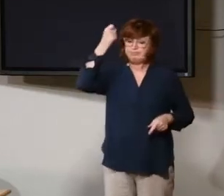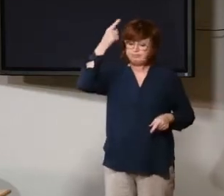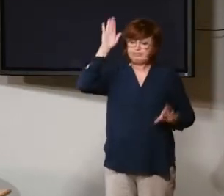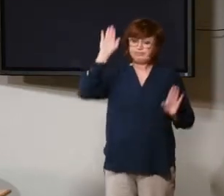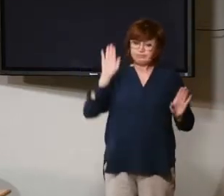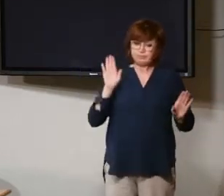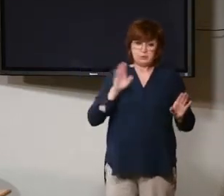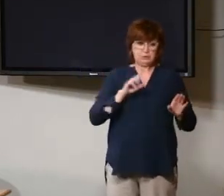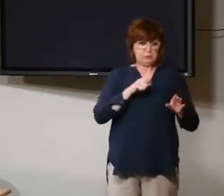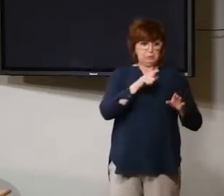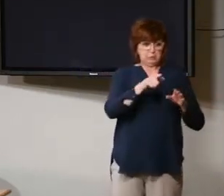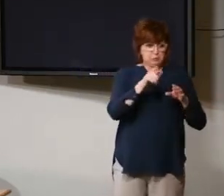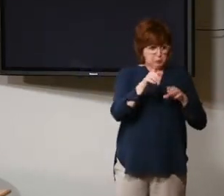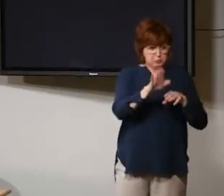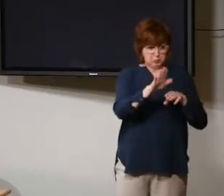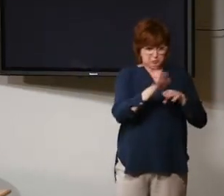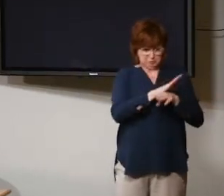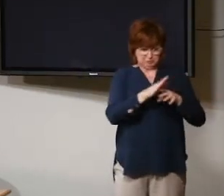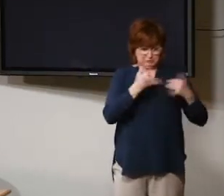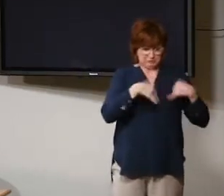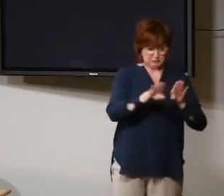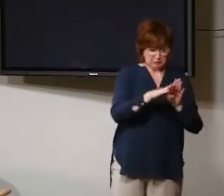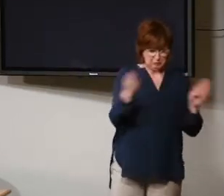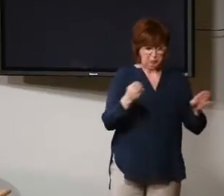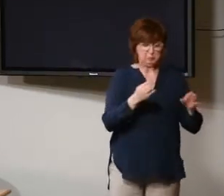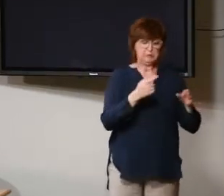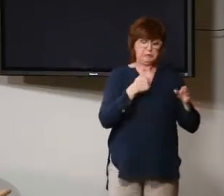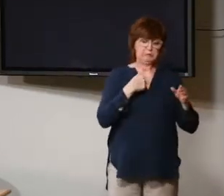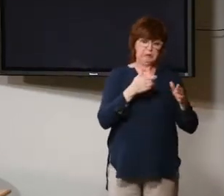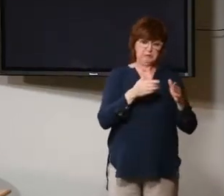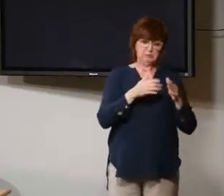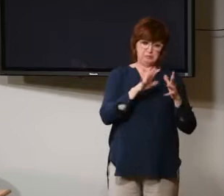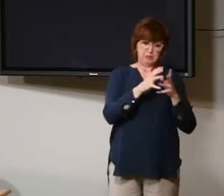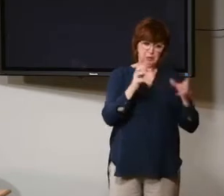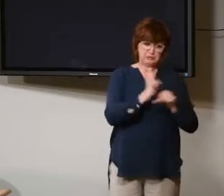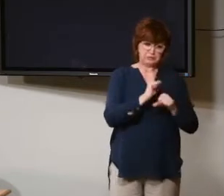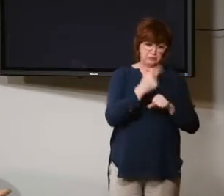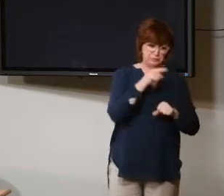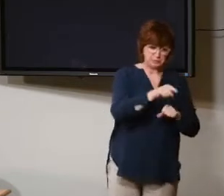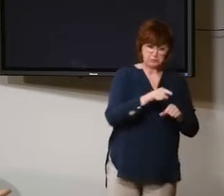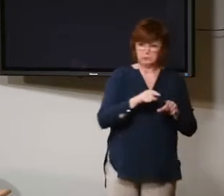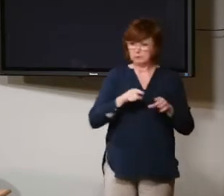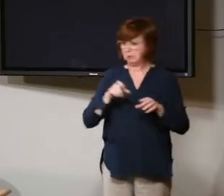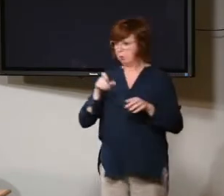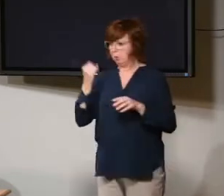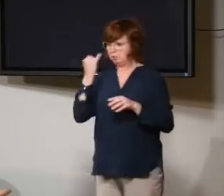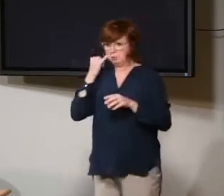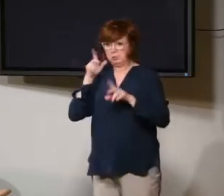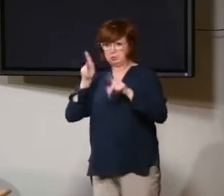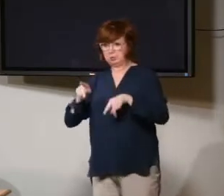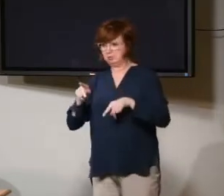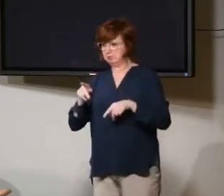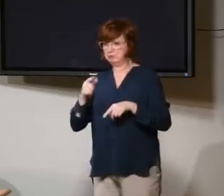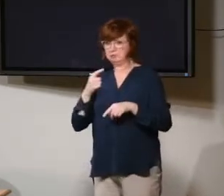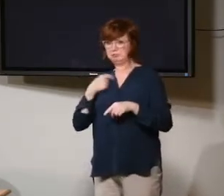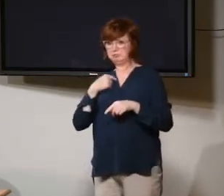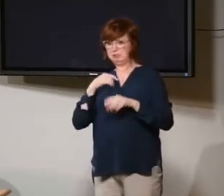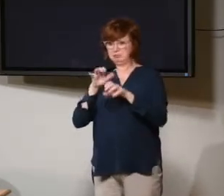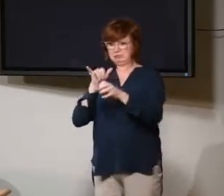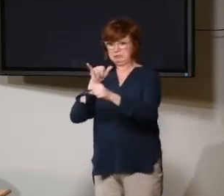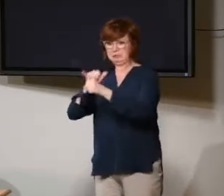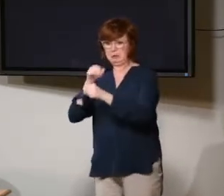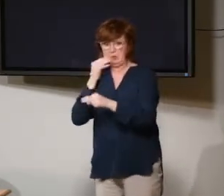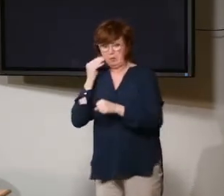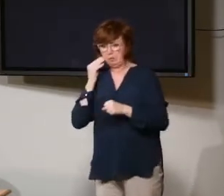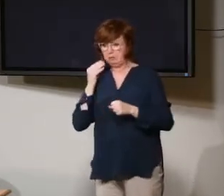whether you work in one that is now closed and you are at home. Each and every one of you need to know that you are doing your part.